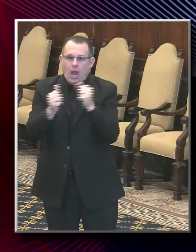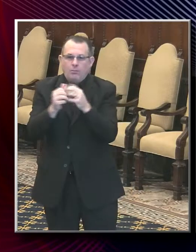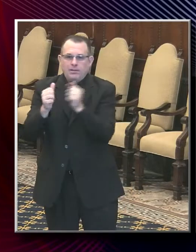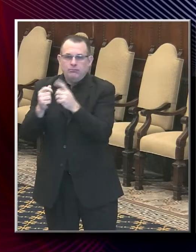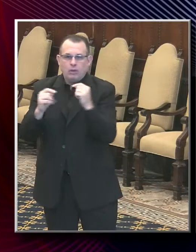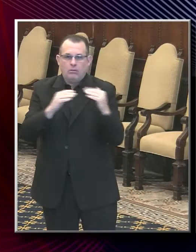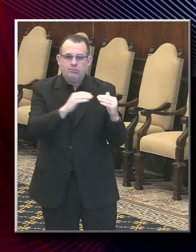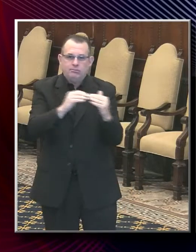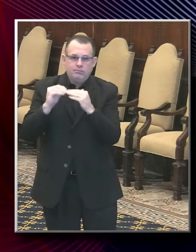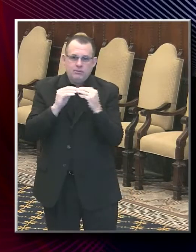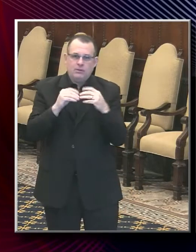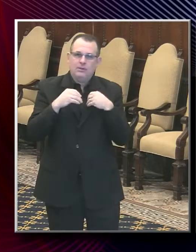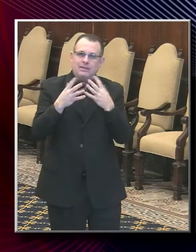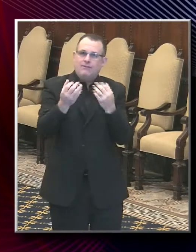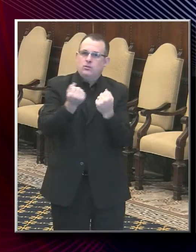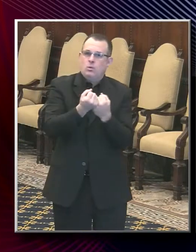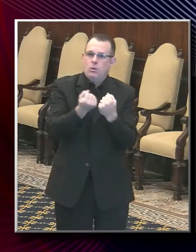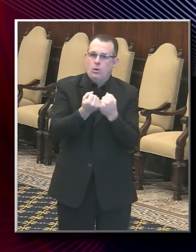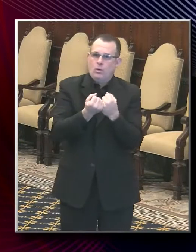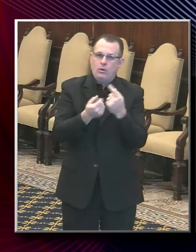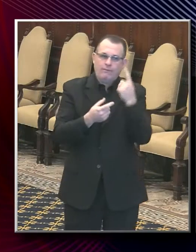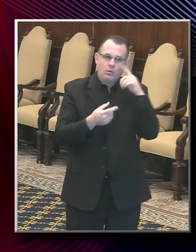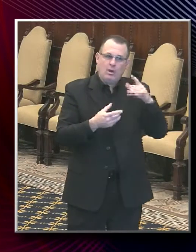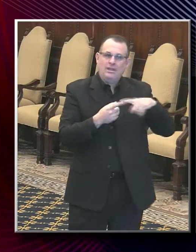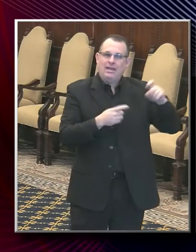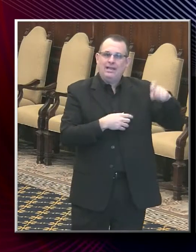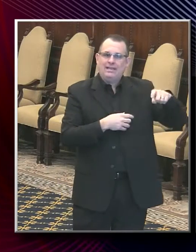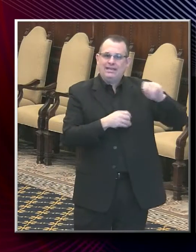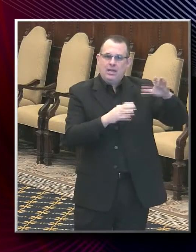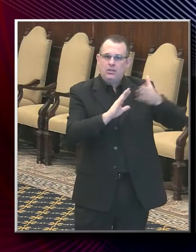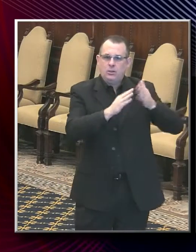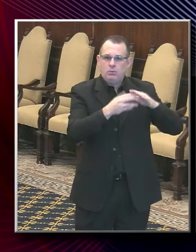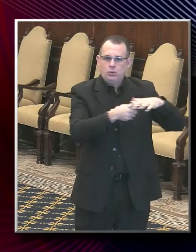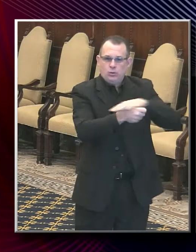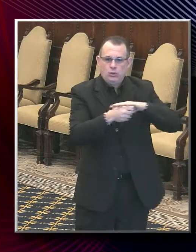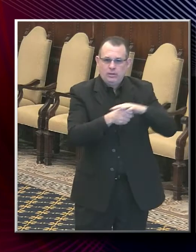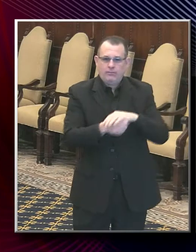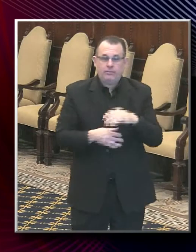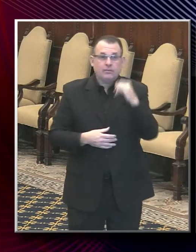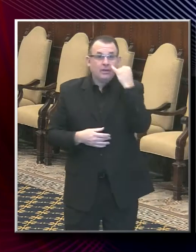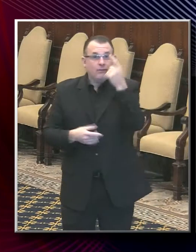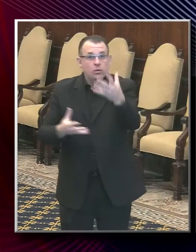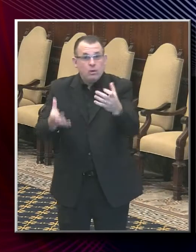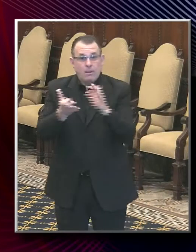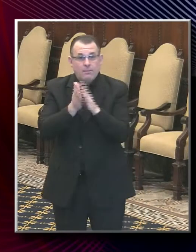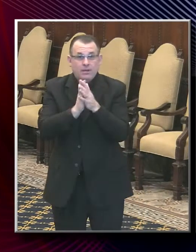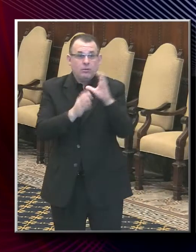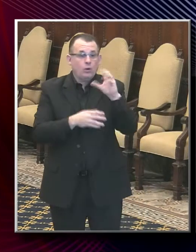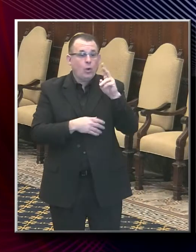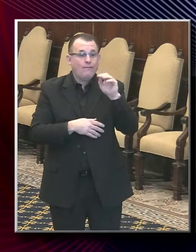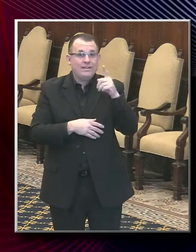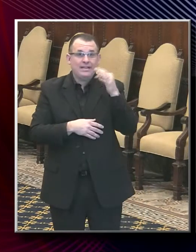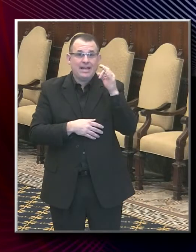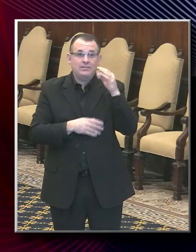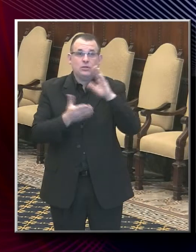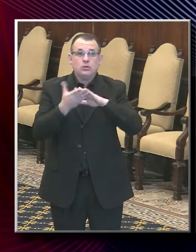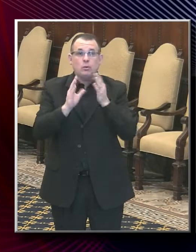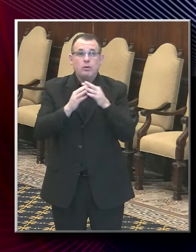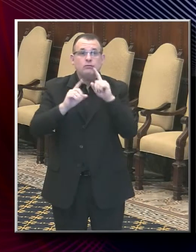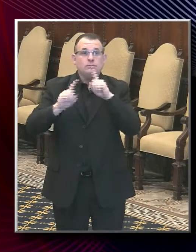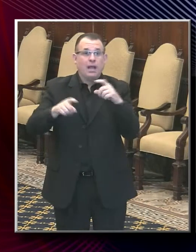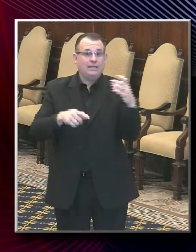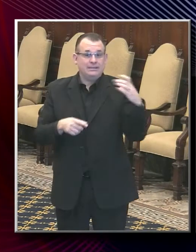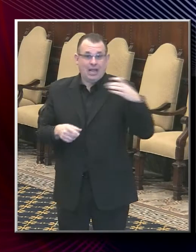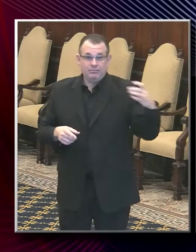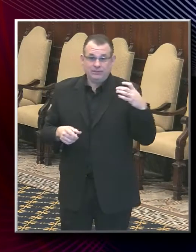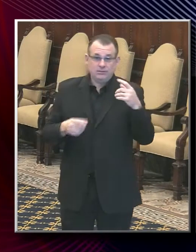providing support to them when it is needed. If you want to become a COVID-19 Community Resource Captain, you can pick the session that